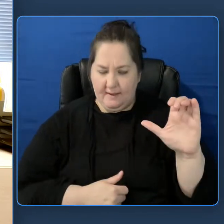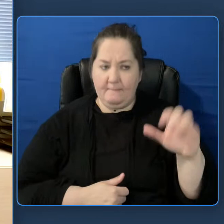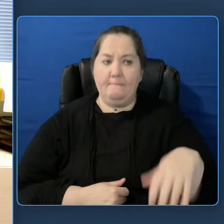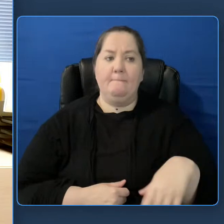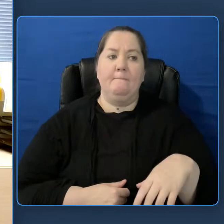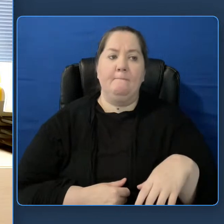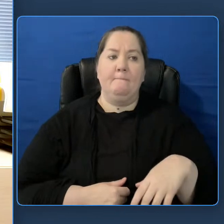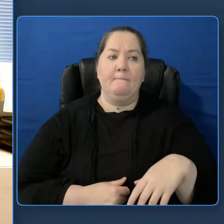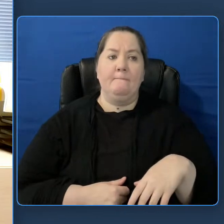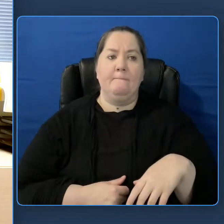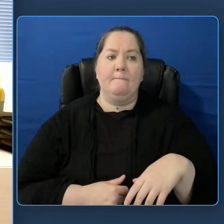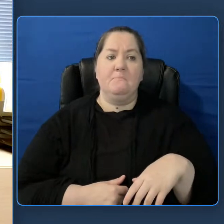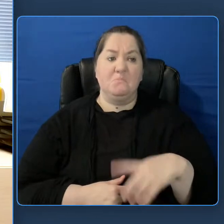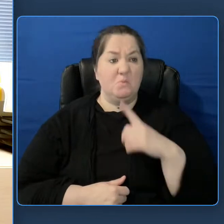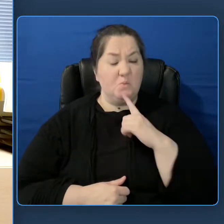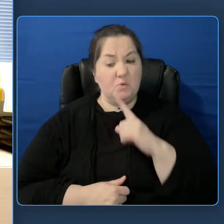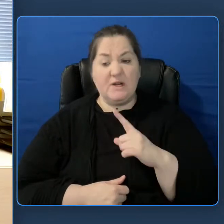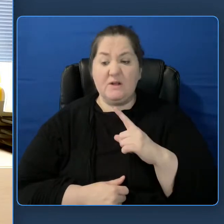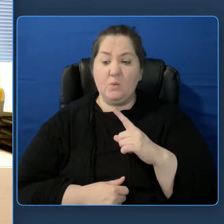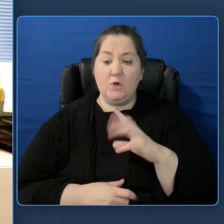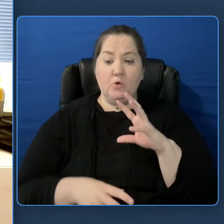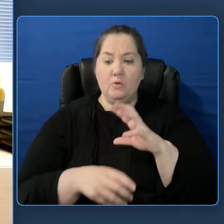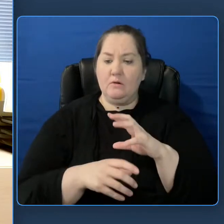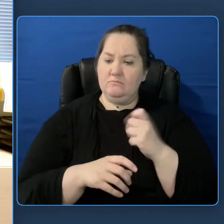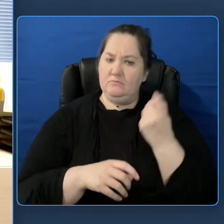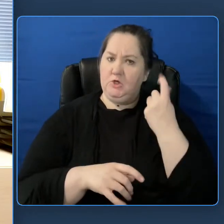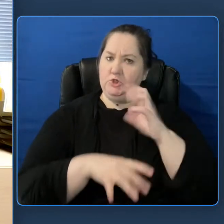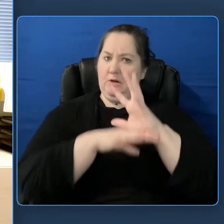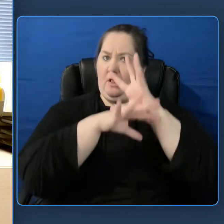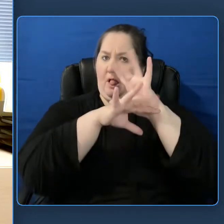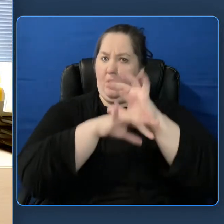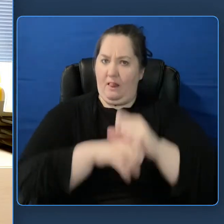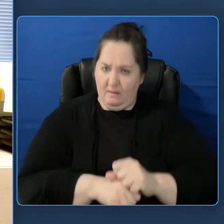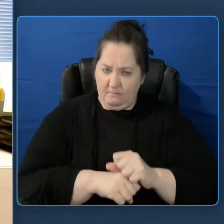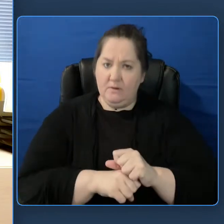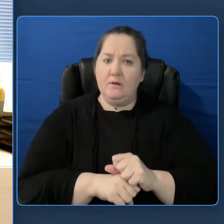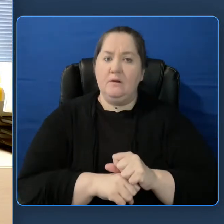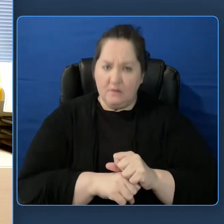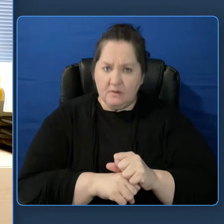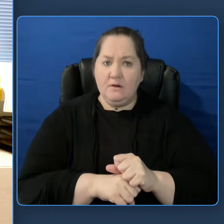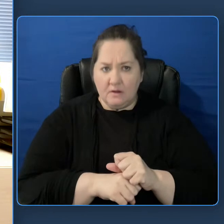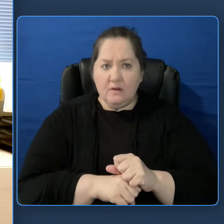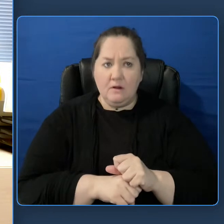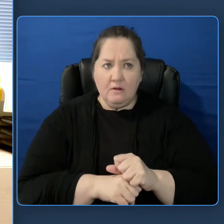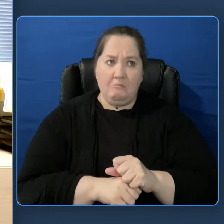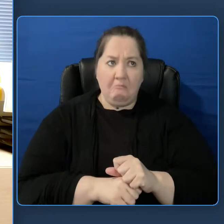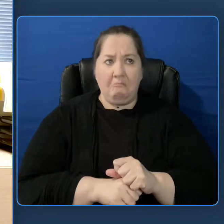said that it's pretty, once you get in the hang of it, it's pretty easy to